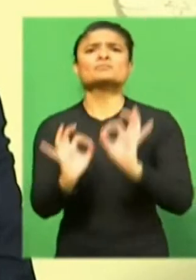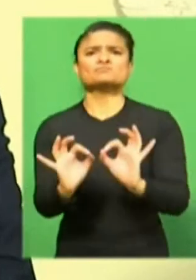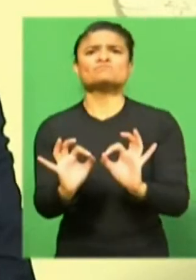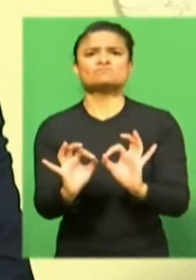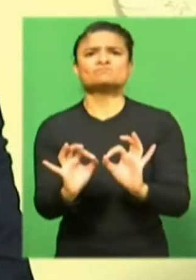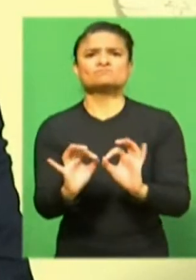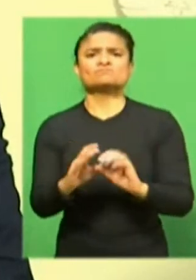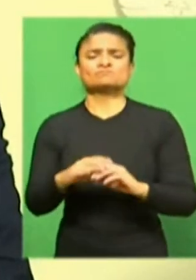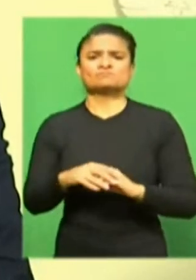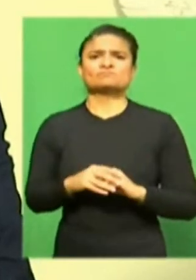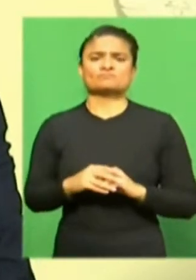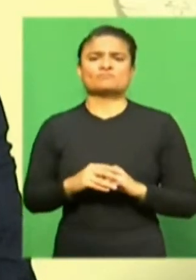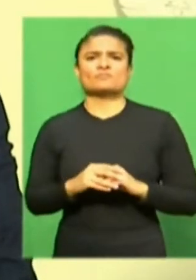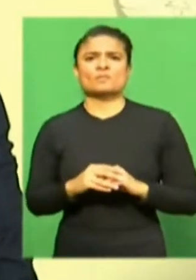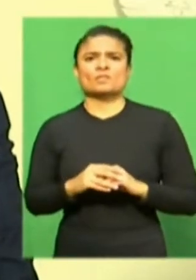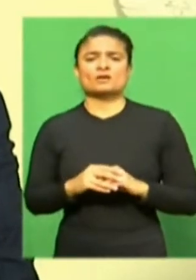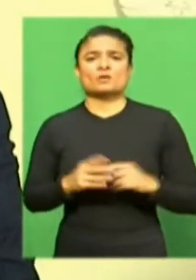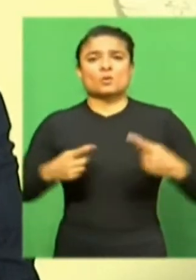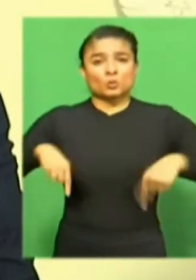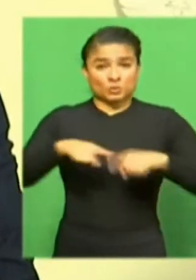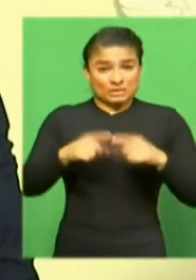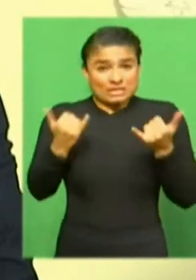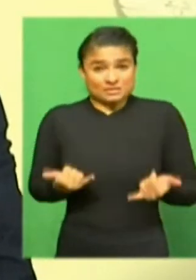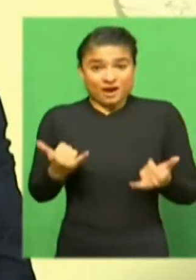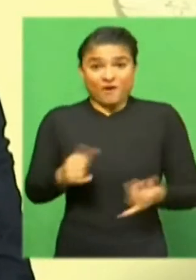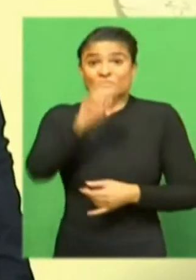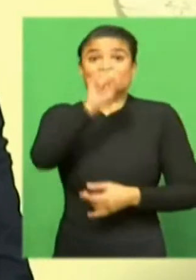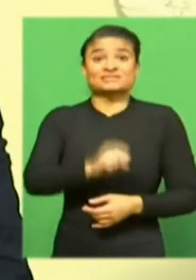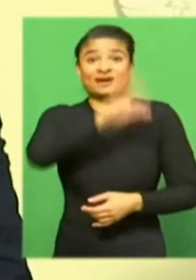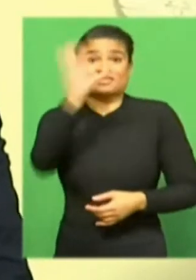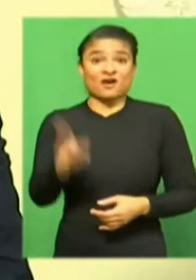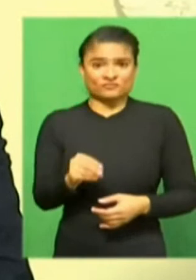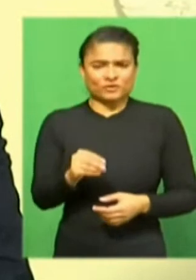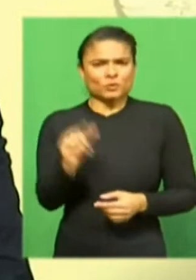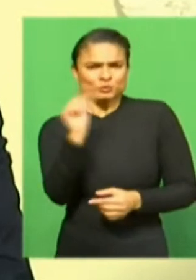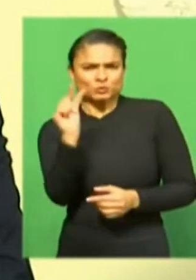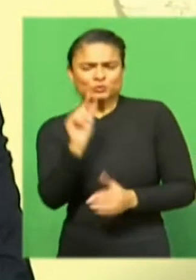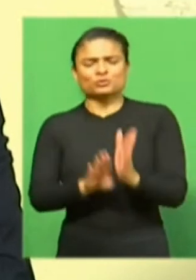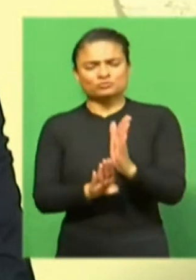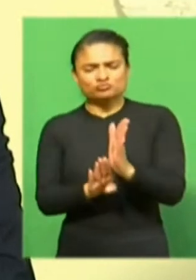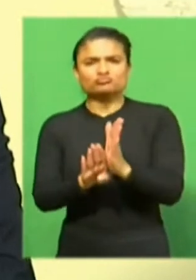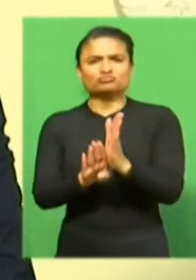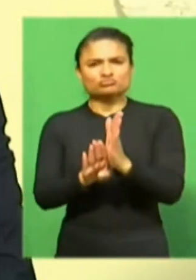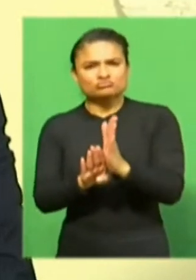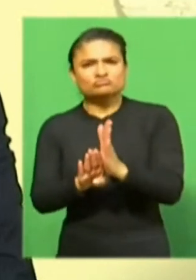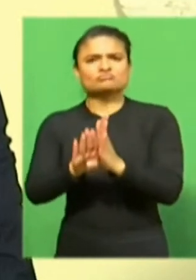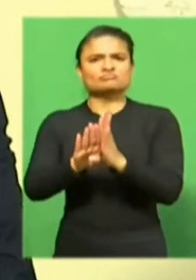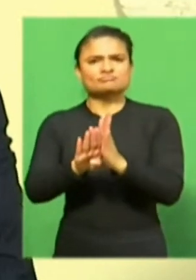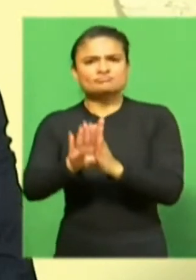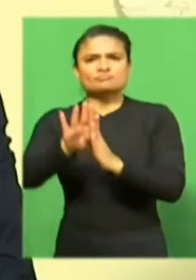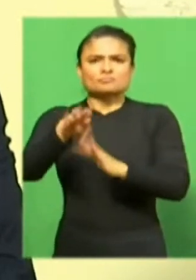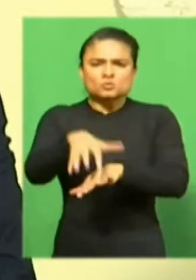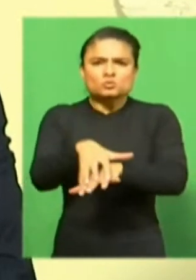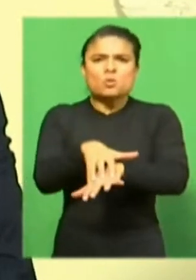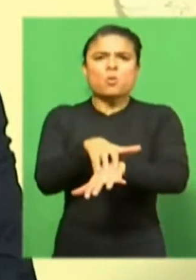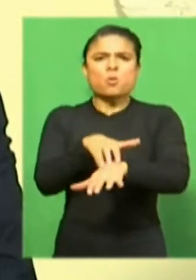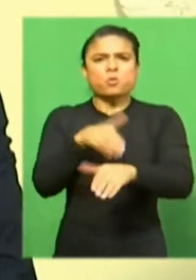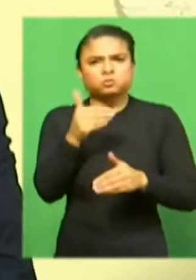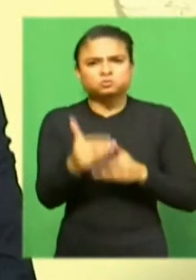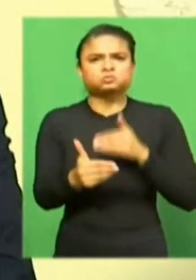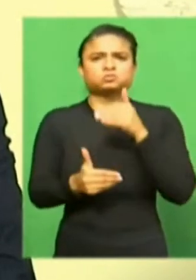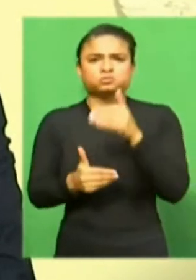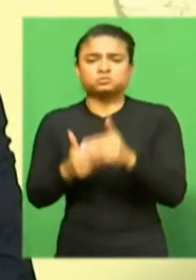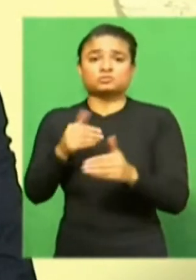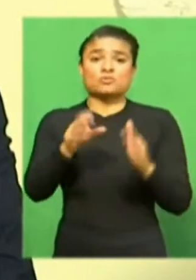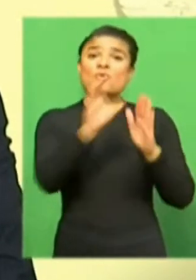effects of this violence and from the impact of the pandemic, let us do what our Constitution calls